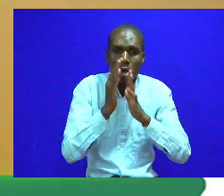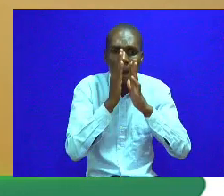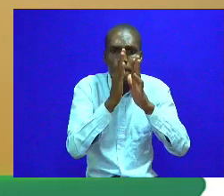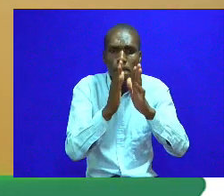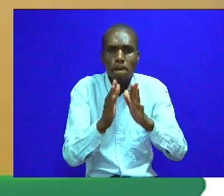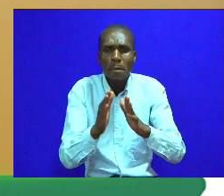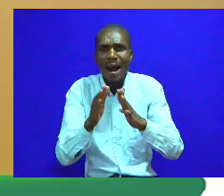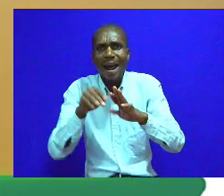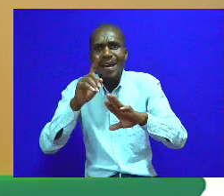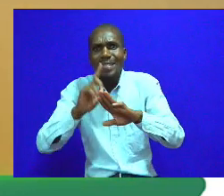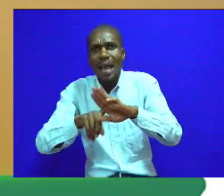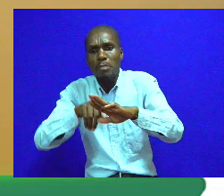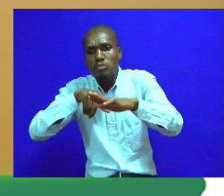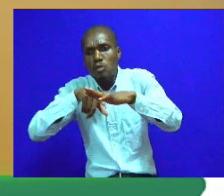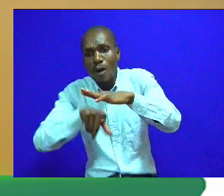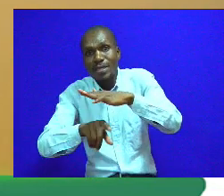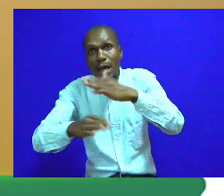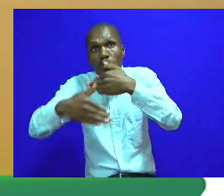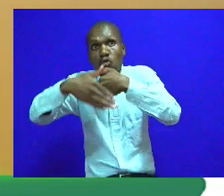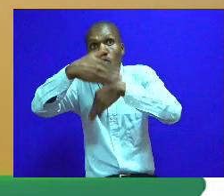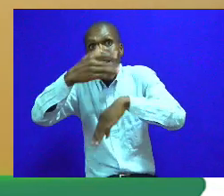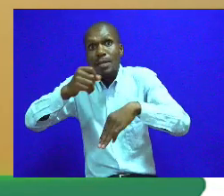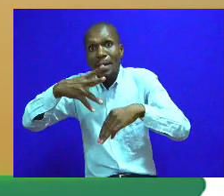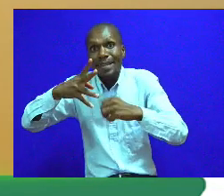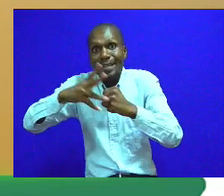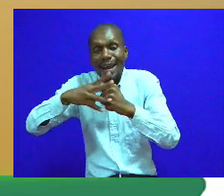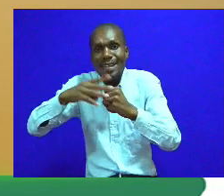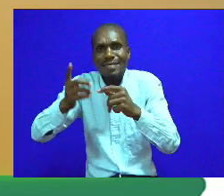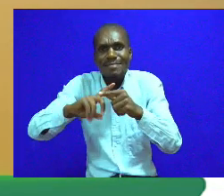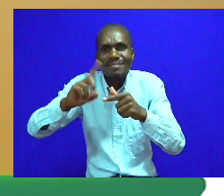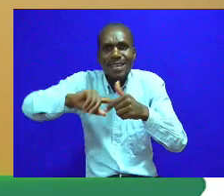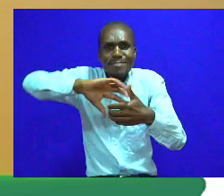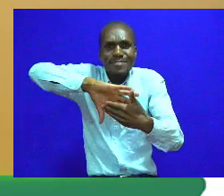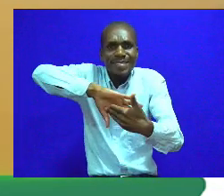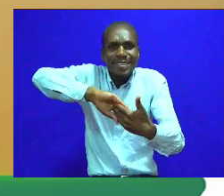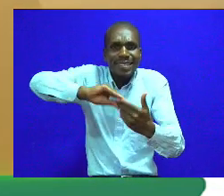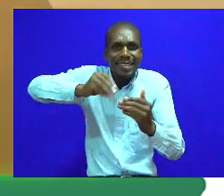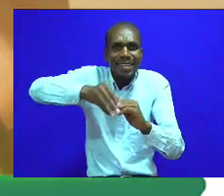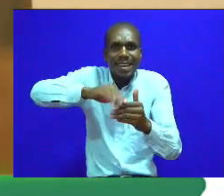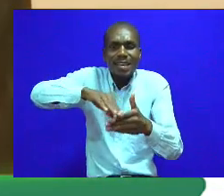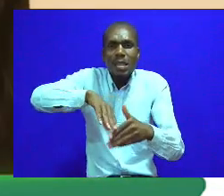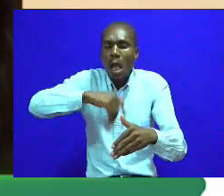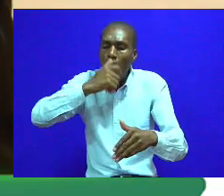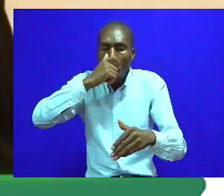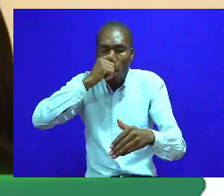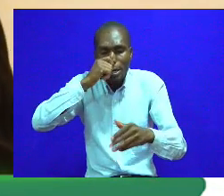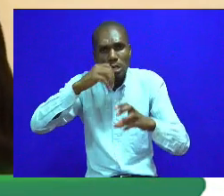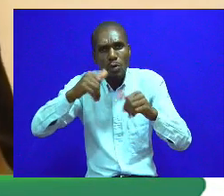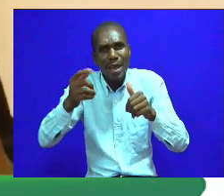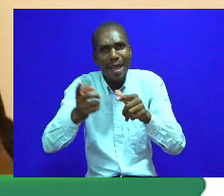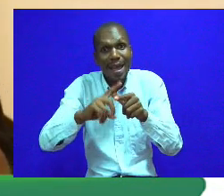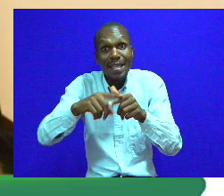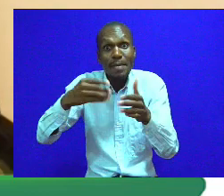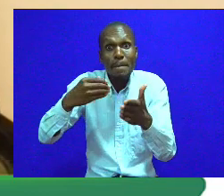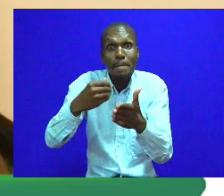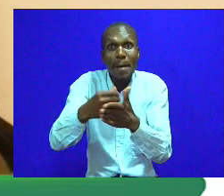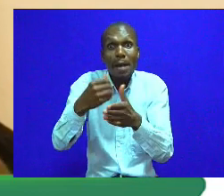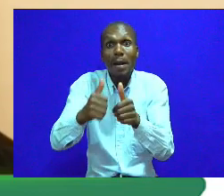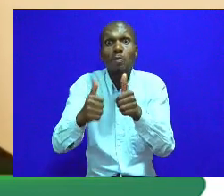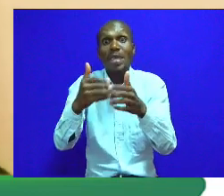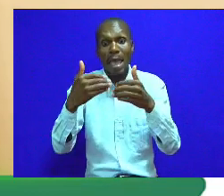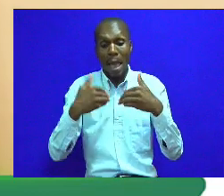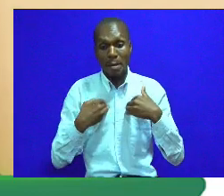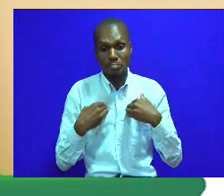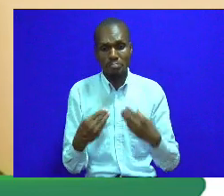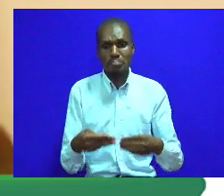emikakati nge karbako ya dumo tyenyu kianda onyora nga tuwa barose irie a send off nsinini iriba kibesa tuwa rule